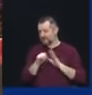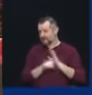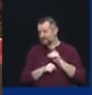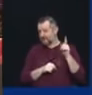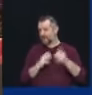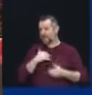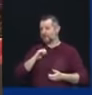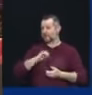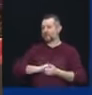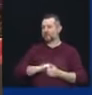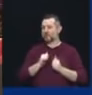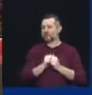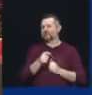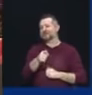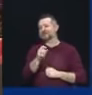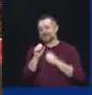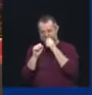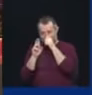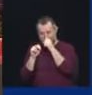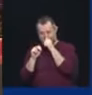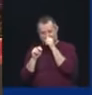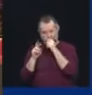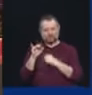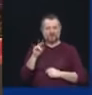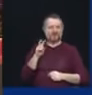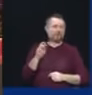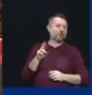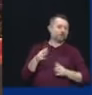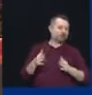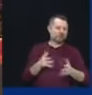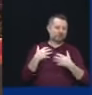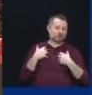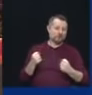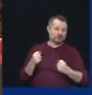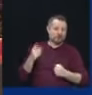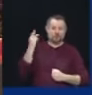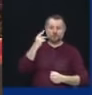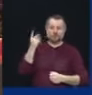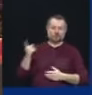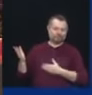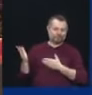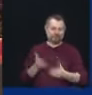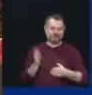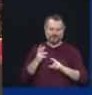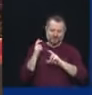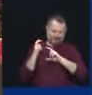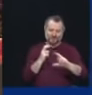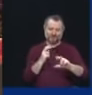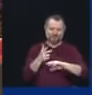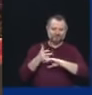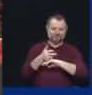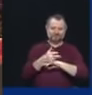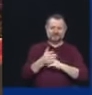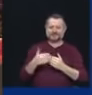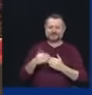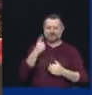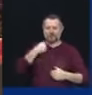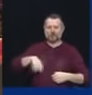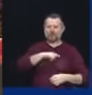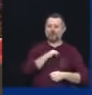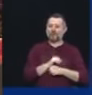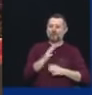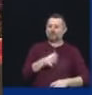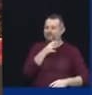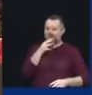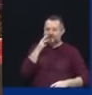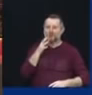River Health, for making the COVID vaccine accessible to farm workers and those of us working in agriculture.